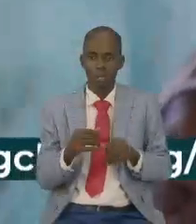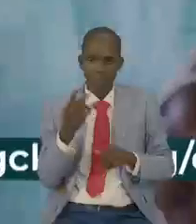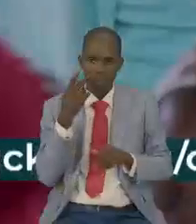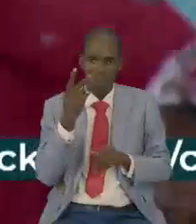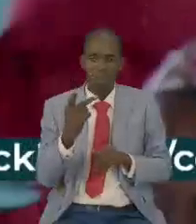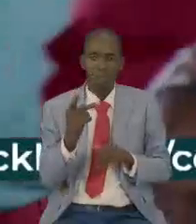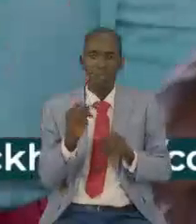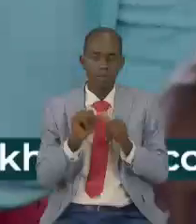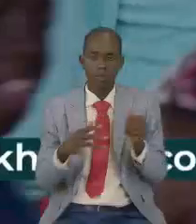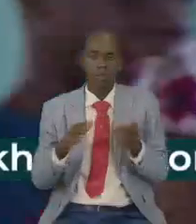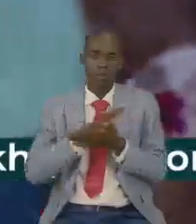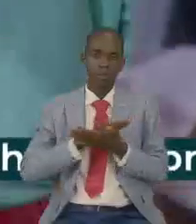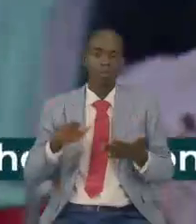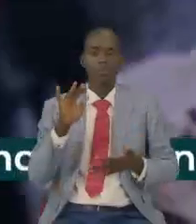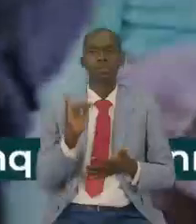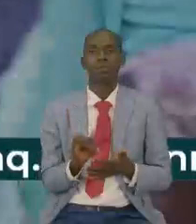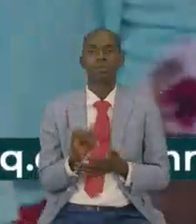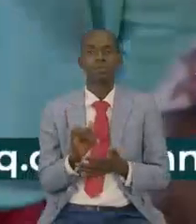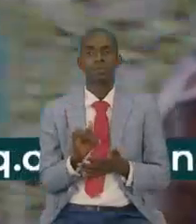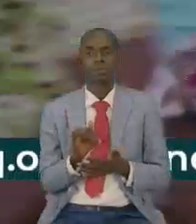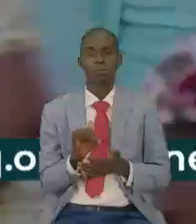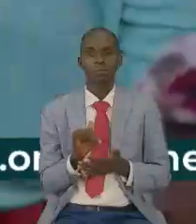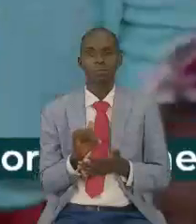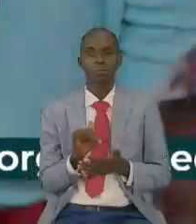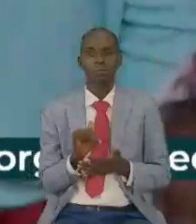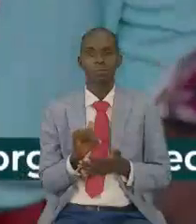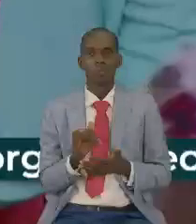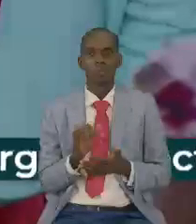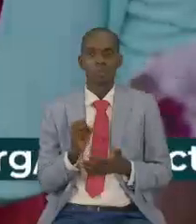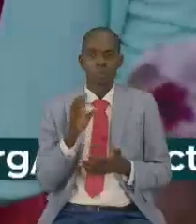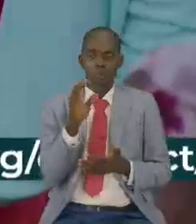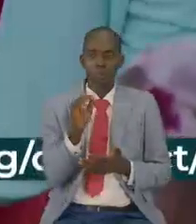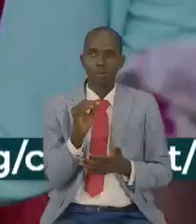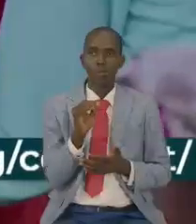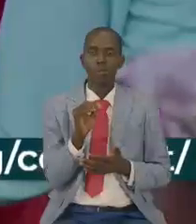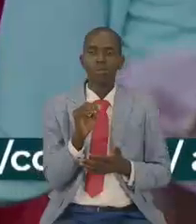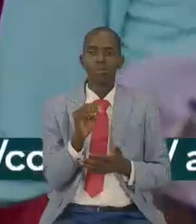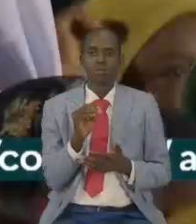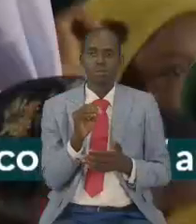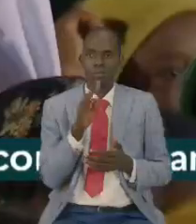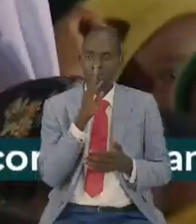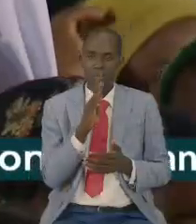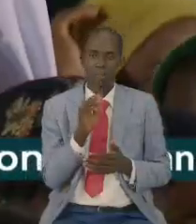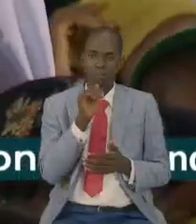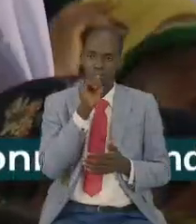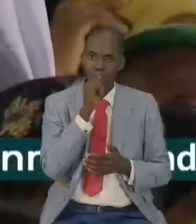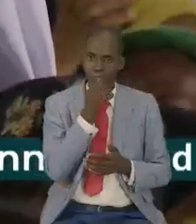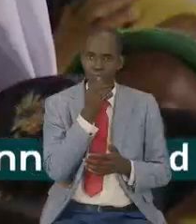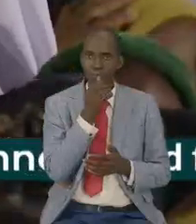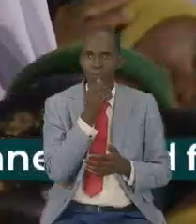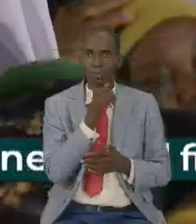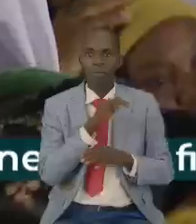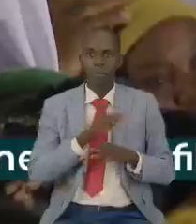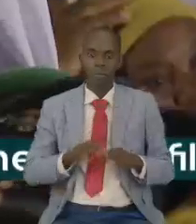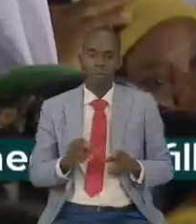So be patient with them. And yet, you don't waste time, but you are thorough. You are